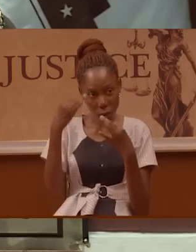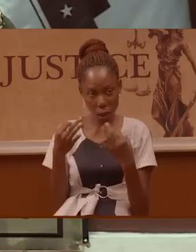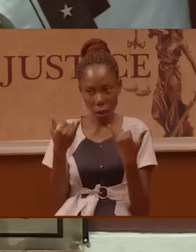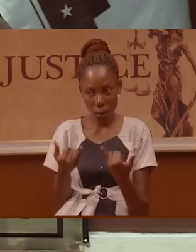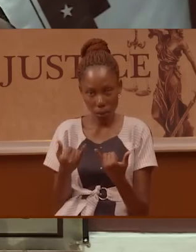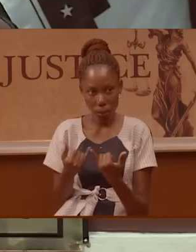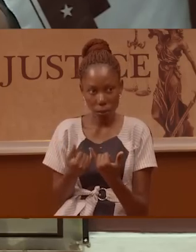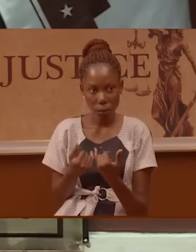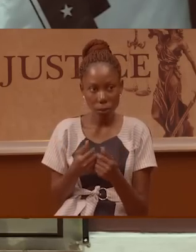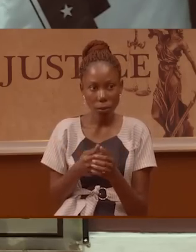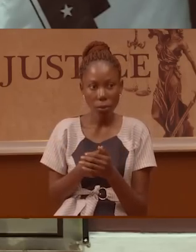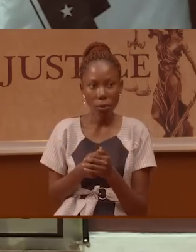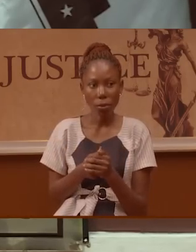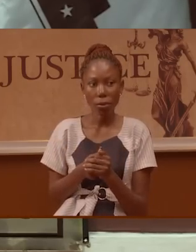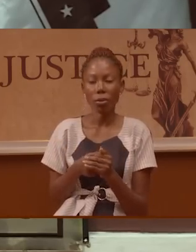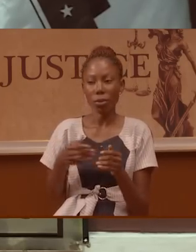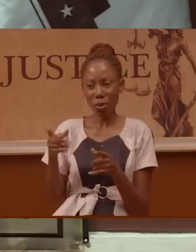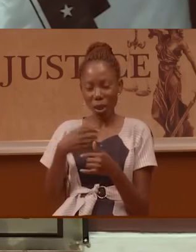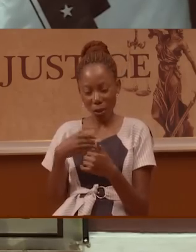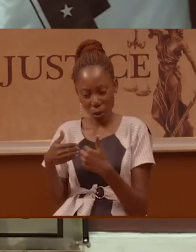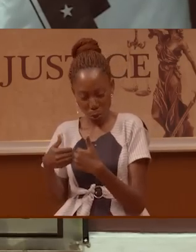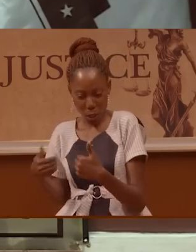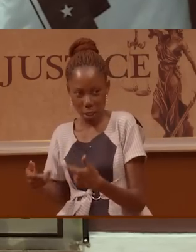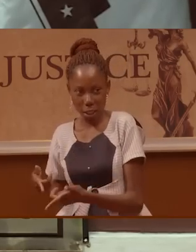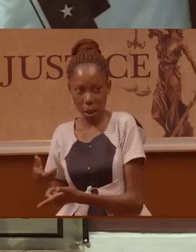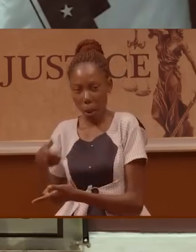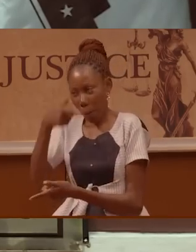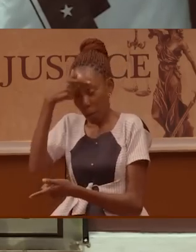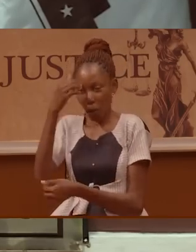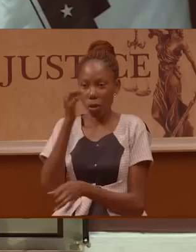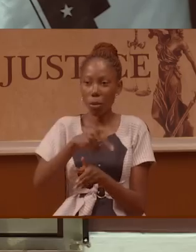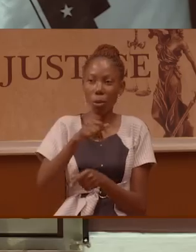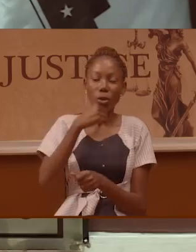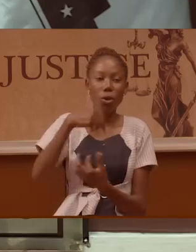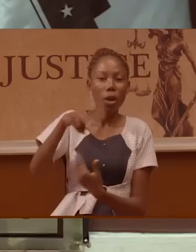you understand? There's still a vacuum because others are not here.